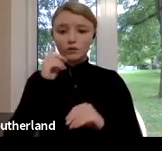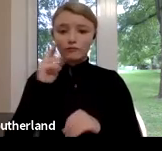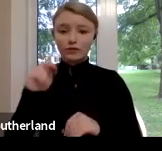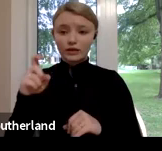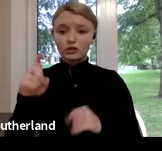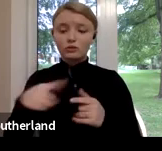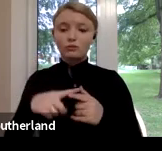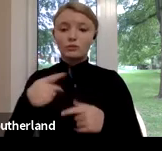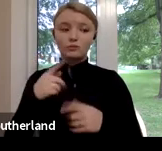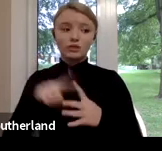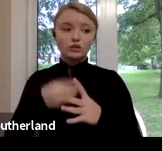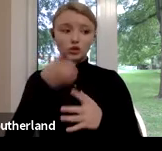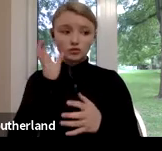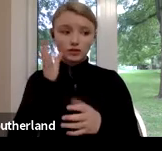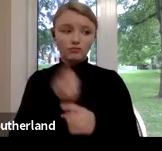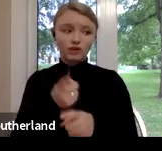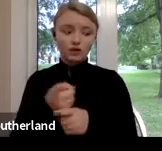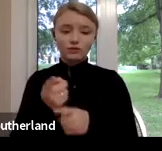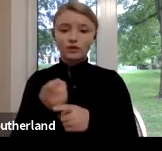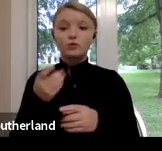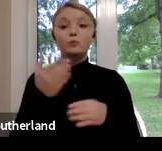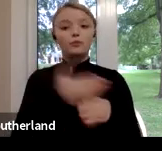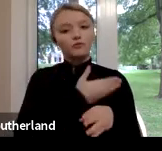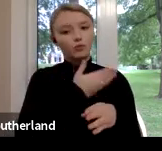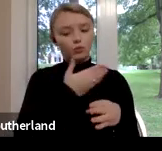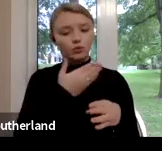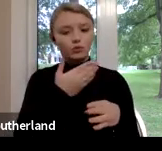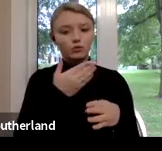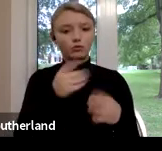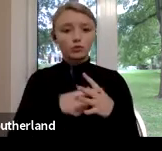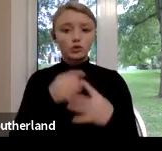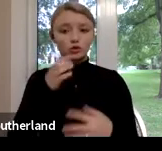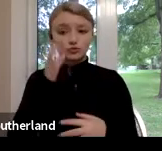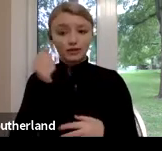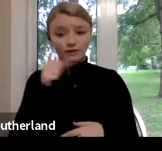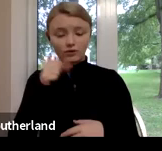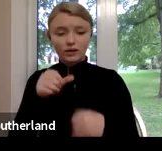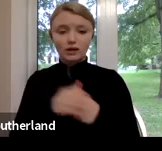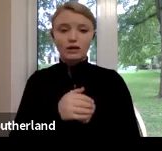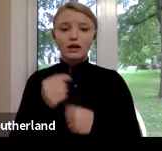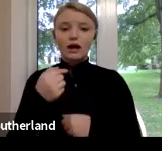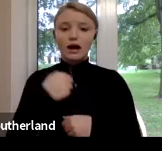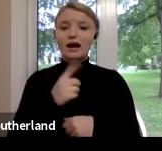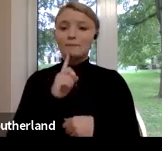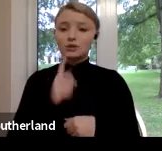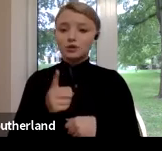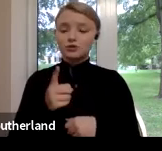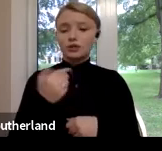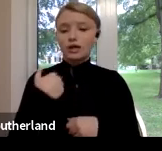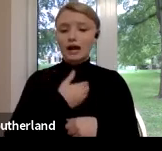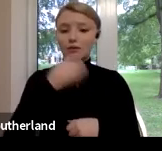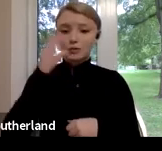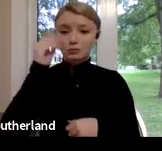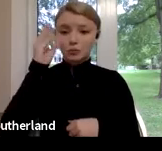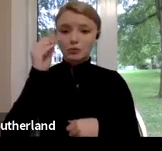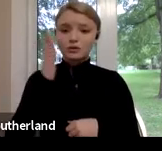regularly, or before we started drinking it like every day, I made sure that our boys would take it before